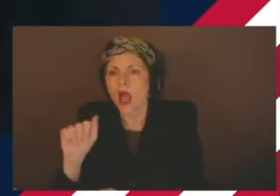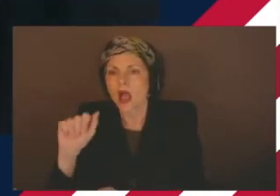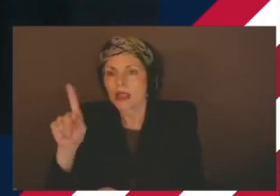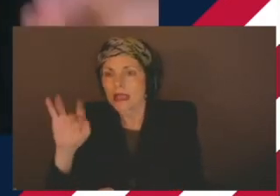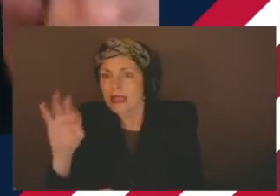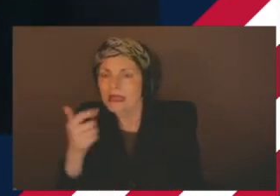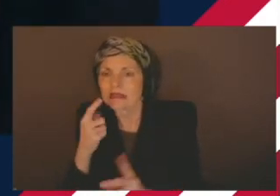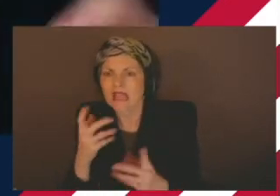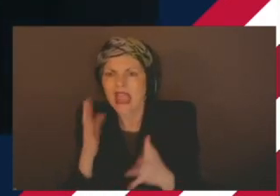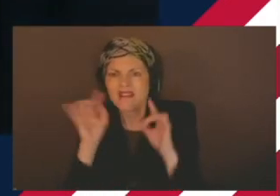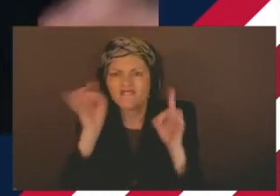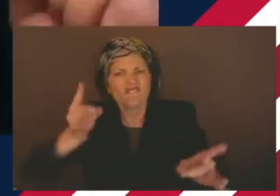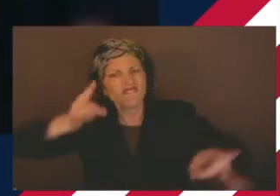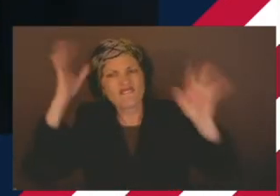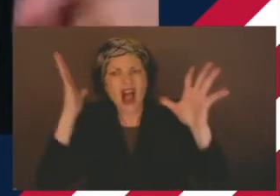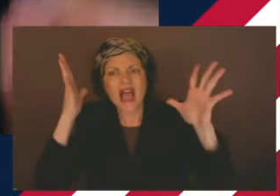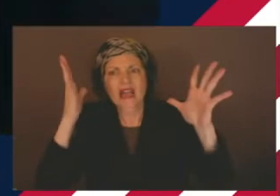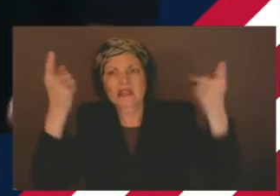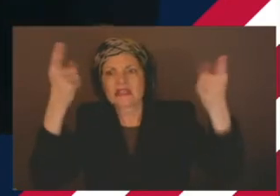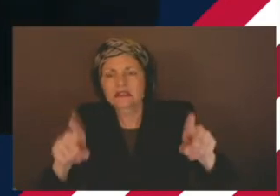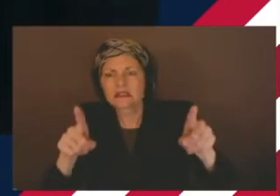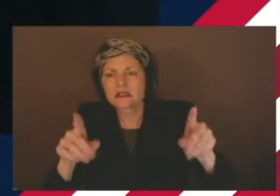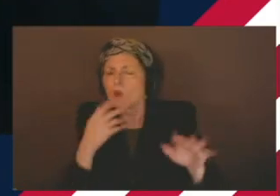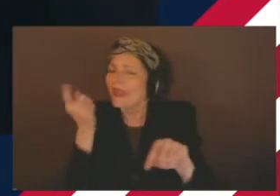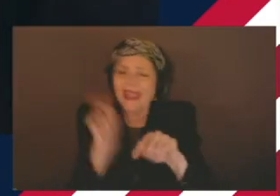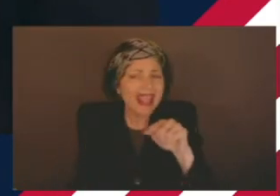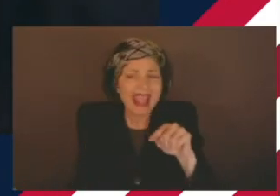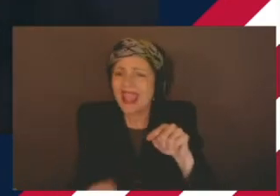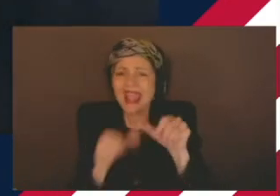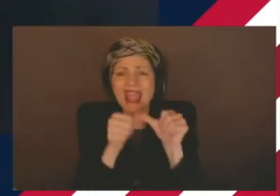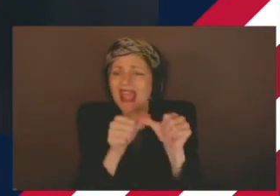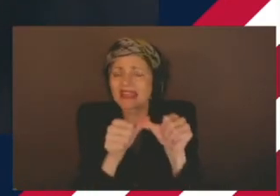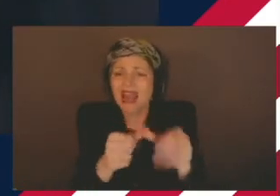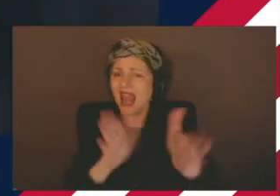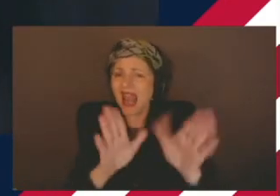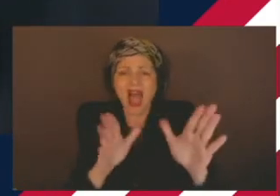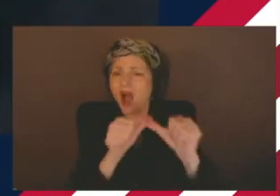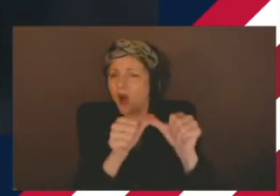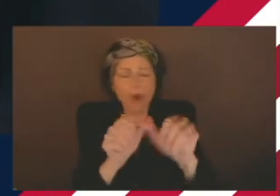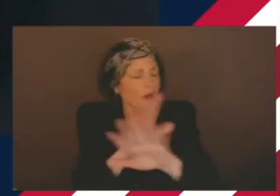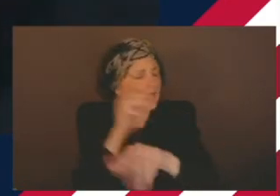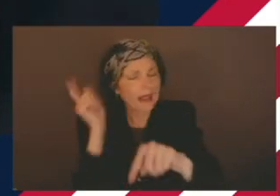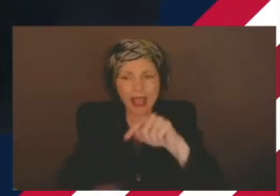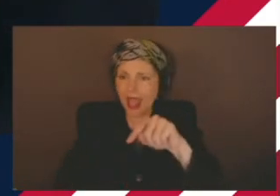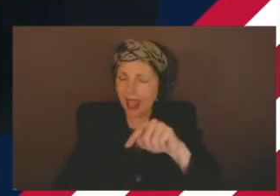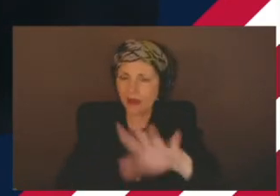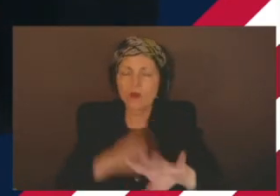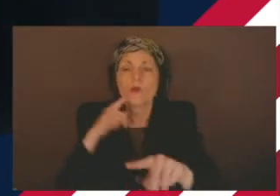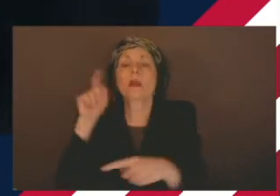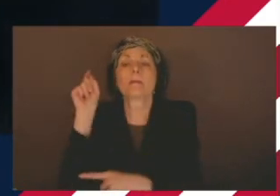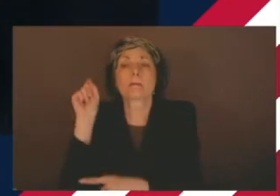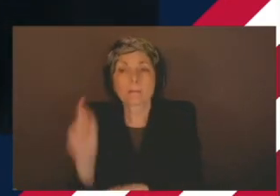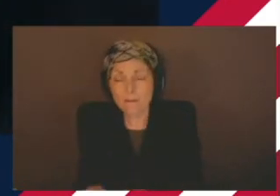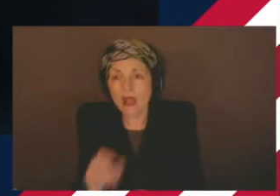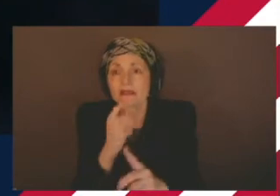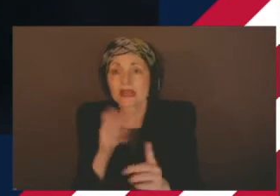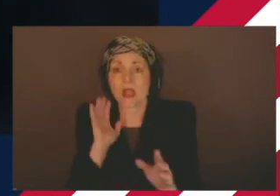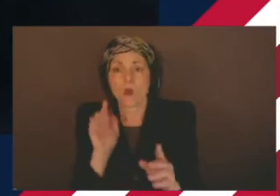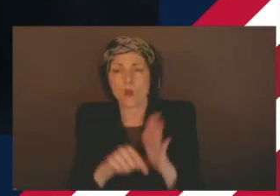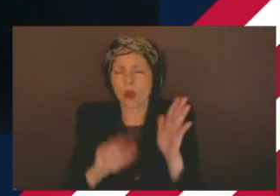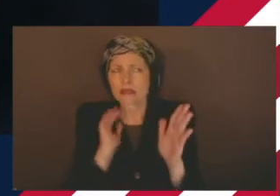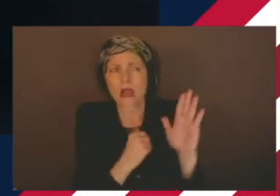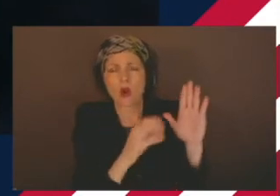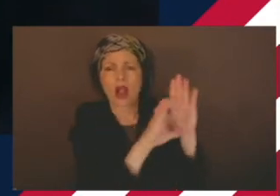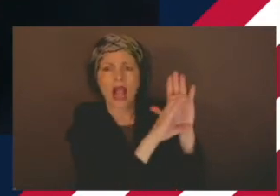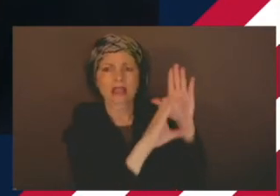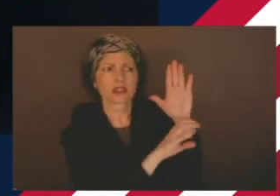this violence. There's too much public policy violence, and we need to take our greatest moral constitutional values, equal protection